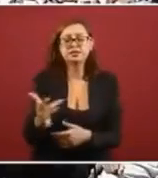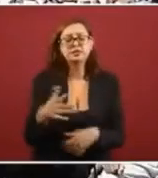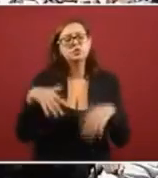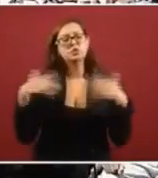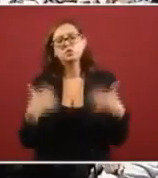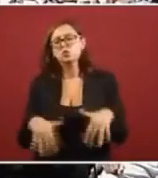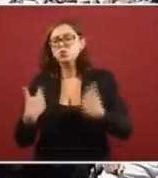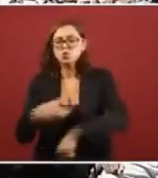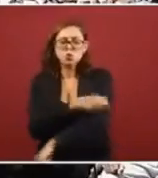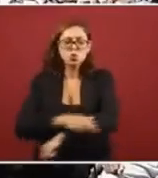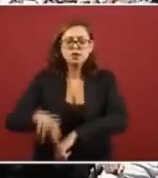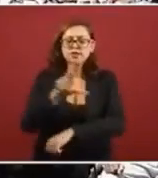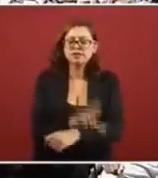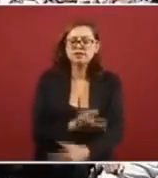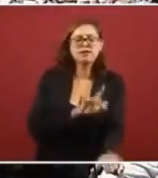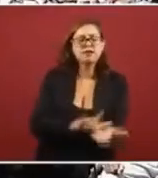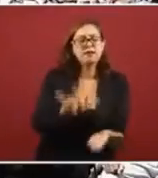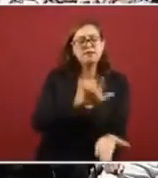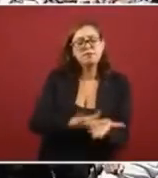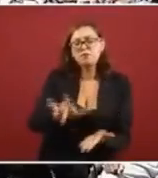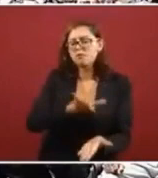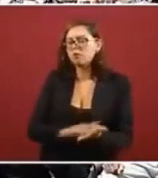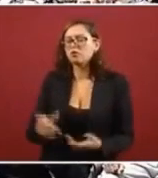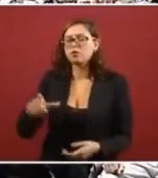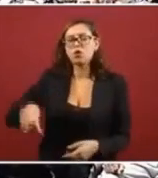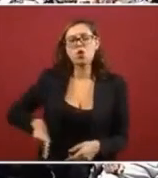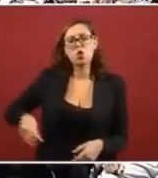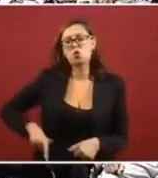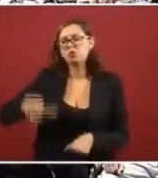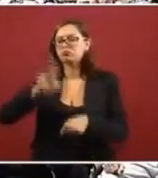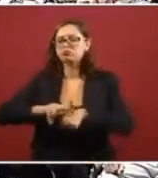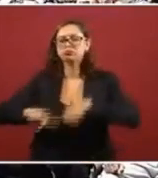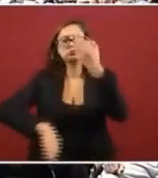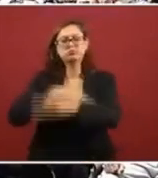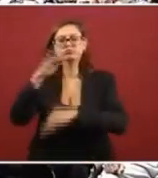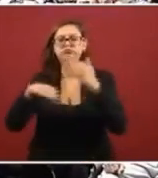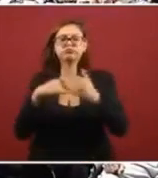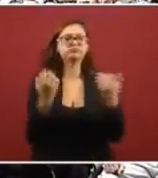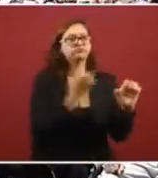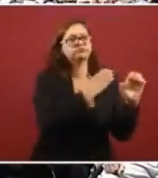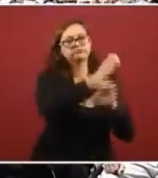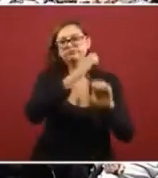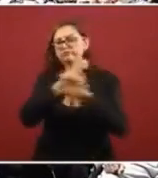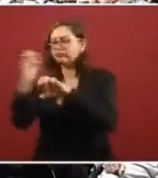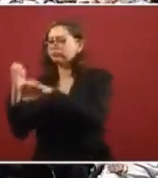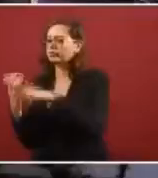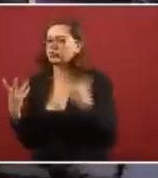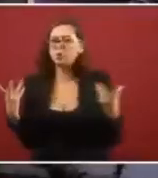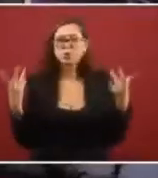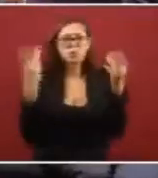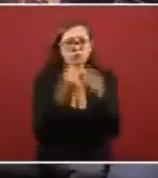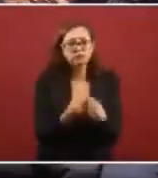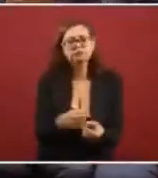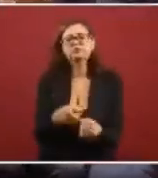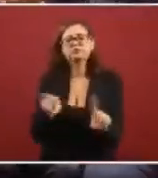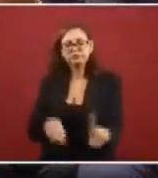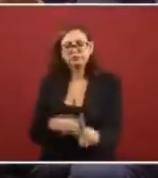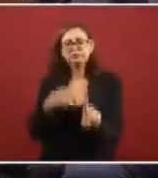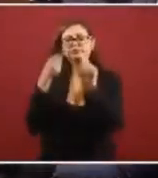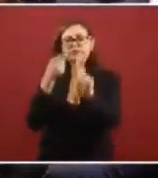coordination and the great support of the governors of all the states of the Republic